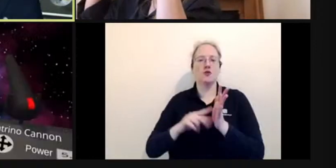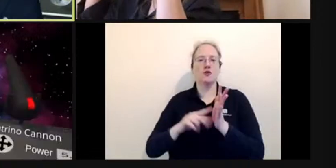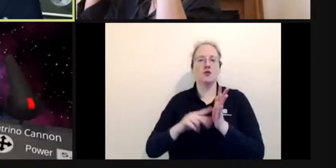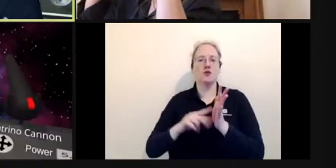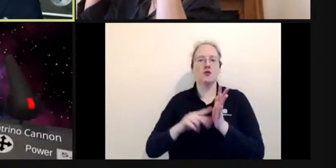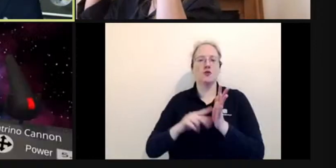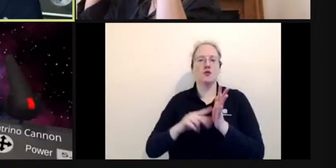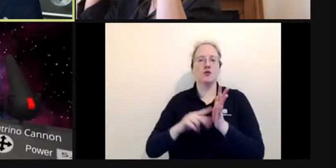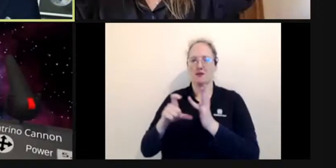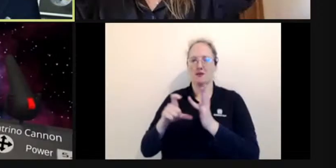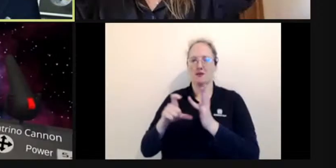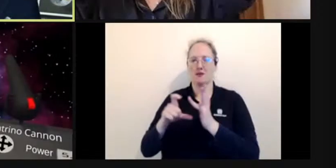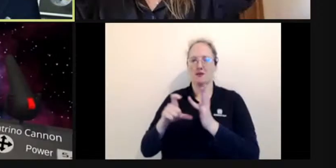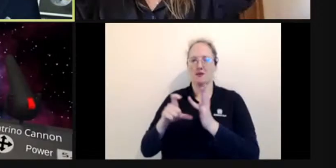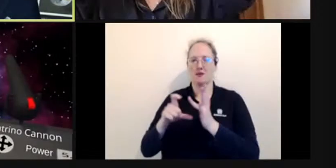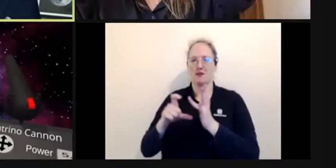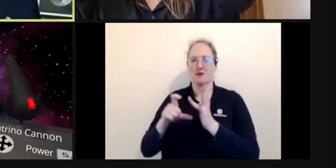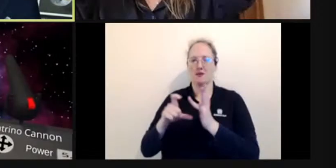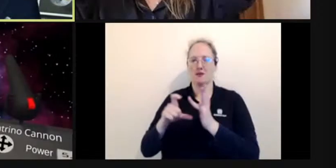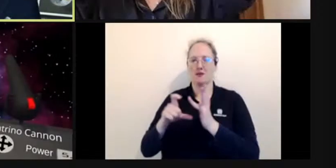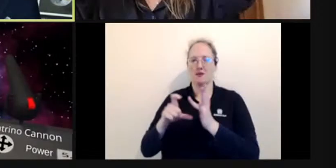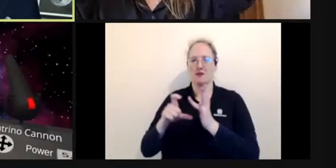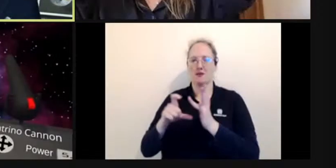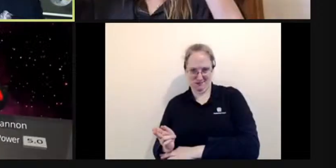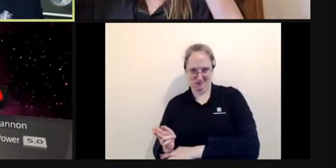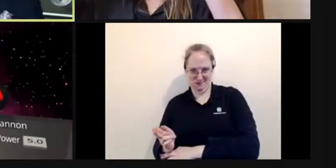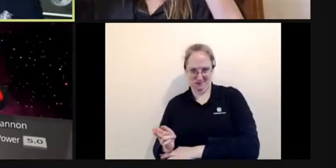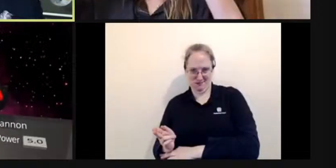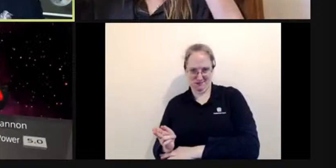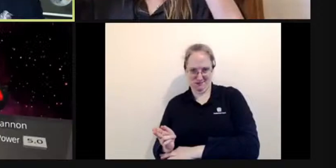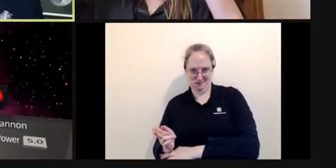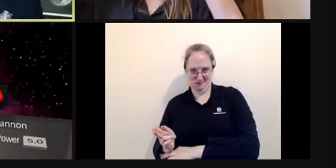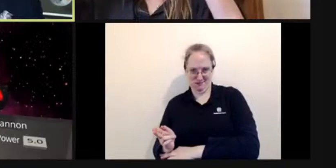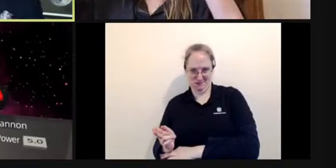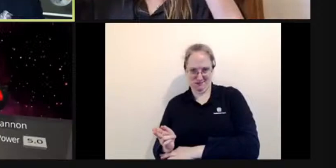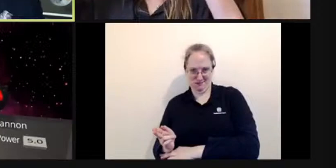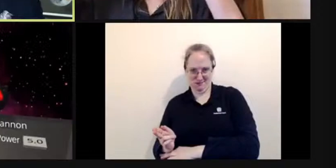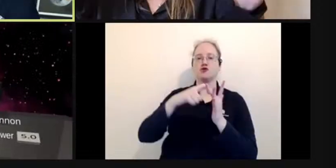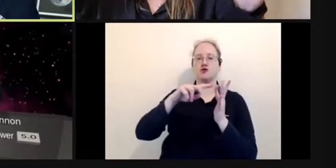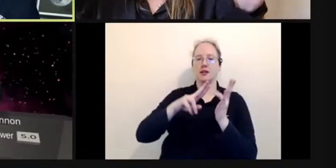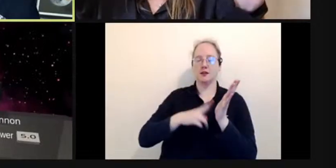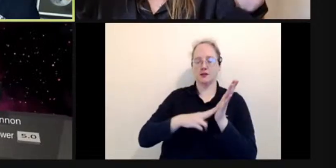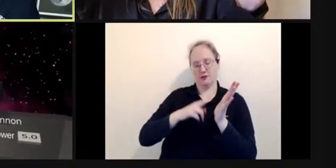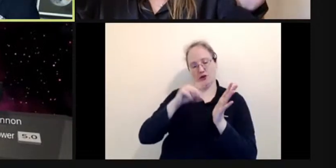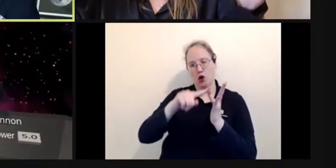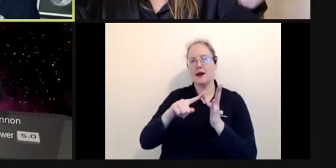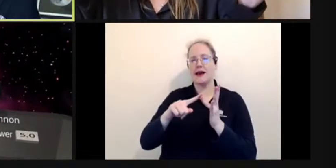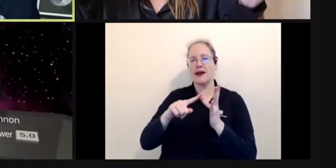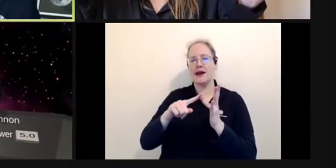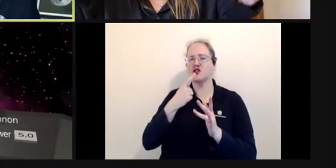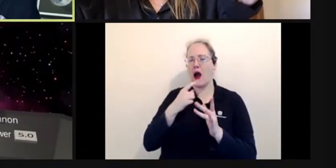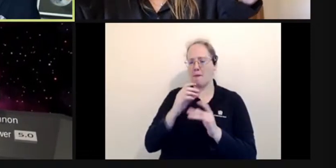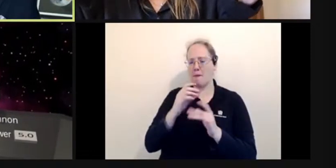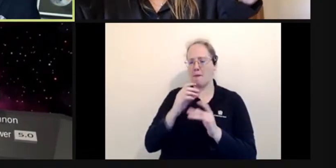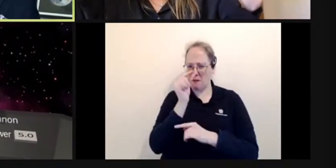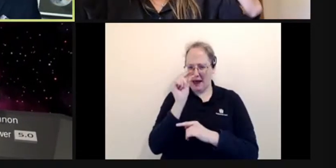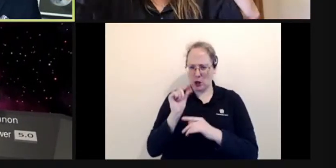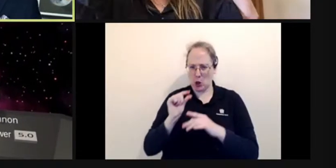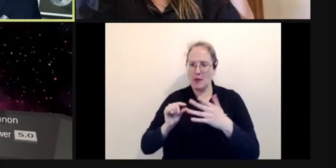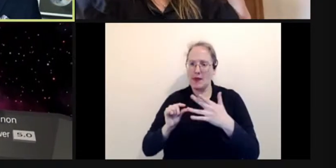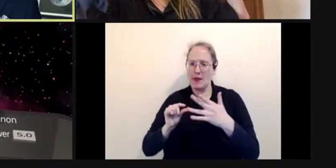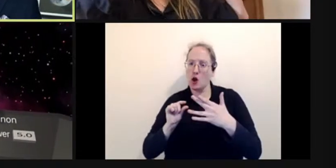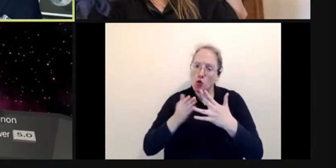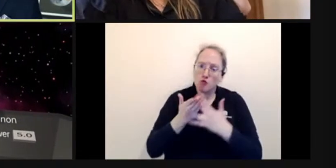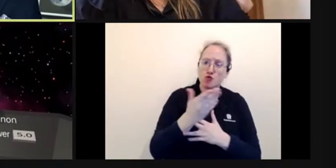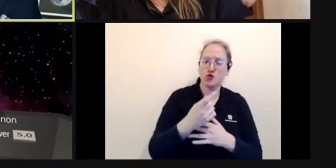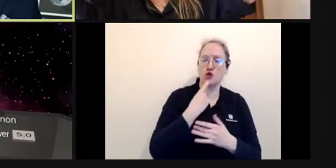this is, neutrinos are kind of a particle. They can fly through solid matter, but they're pulled by gravity. So let's just have a look.